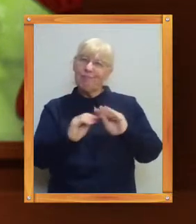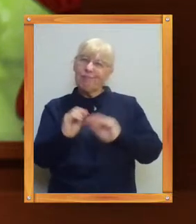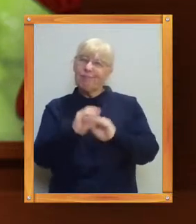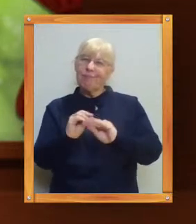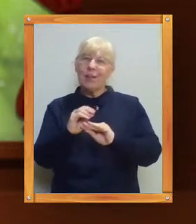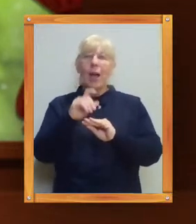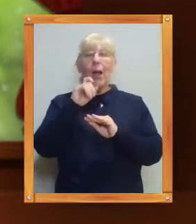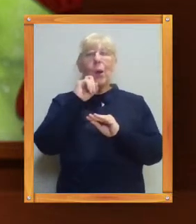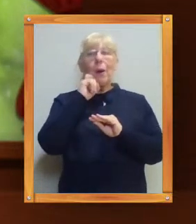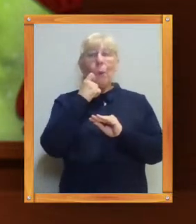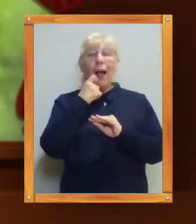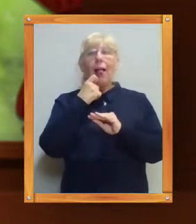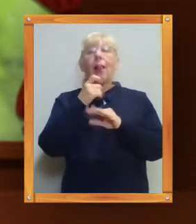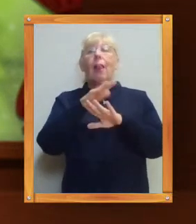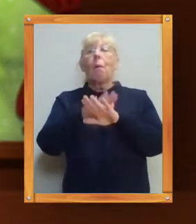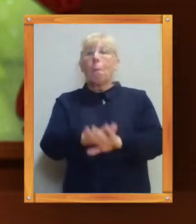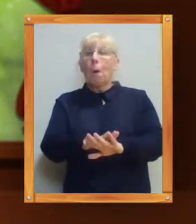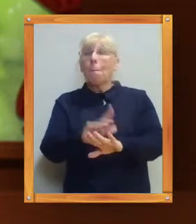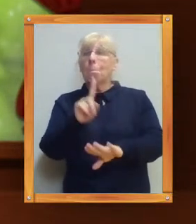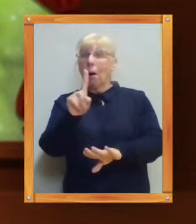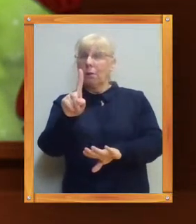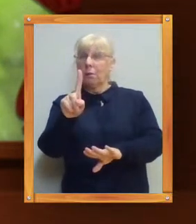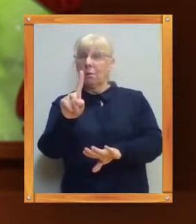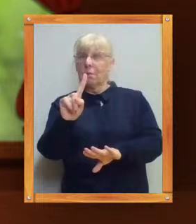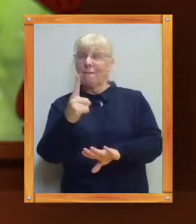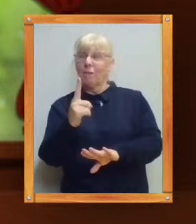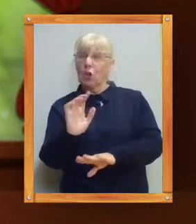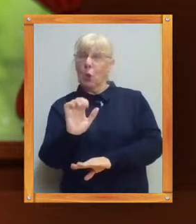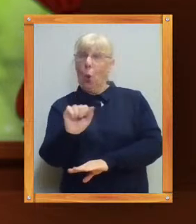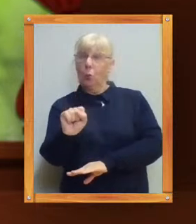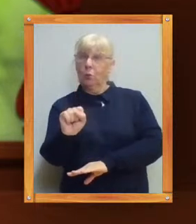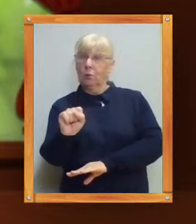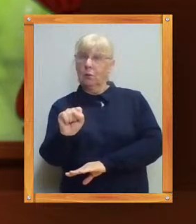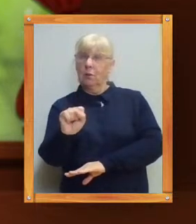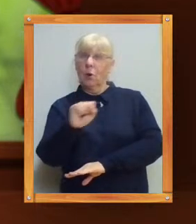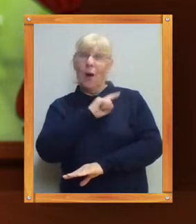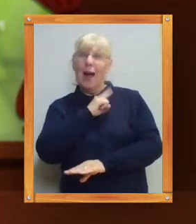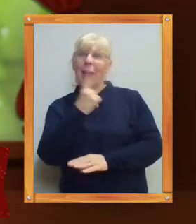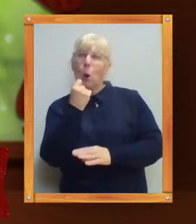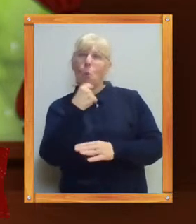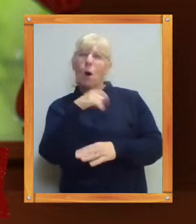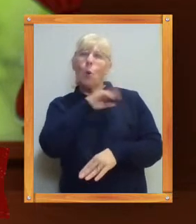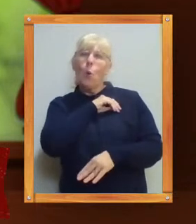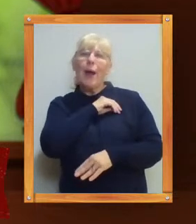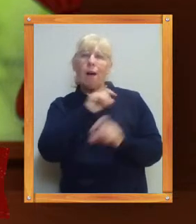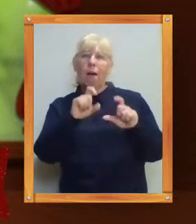second. Before we do that, I want to crown one final winner on the screen, and that is going to be